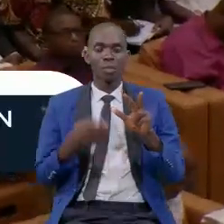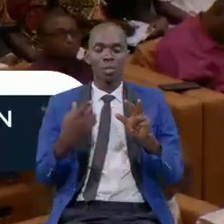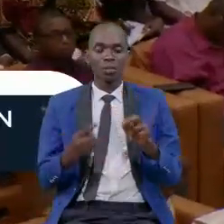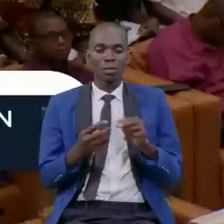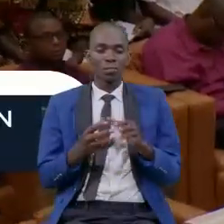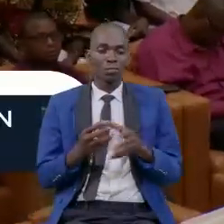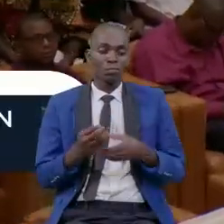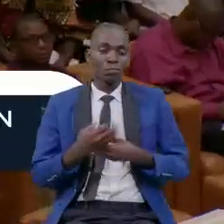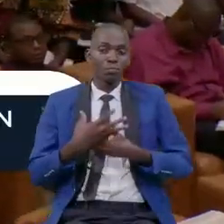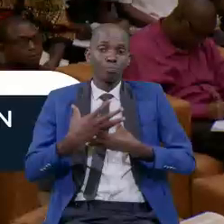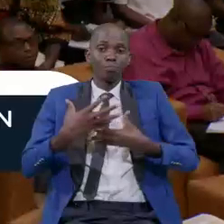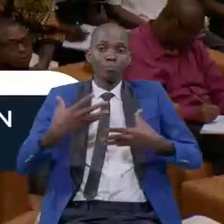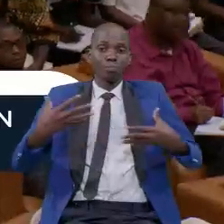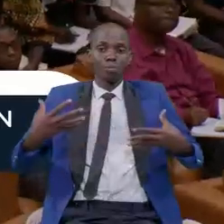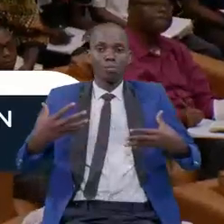expanding